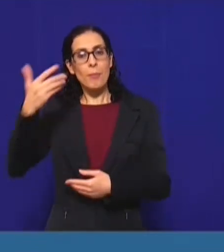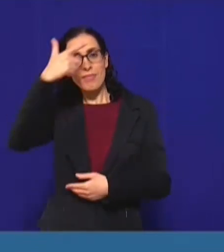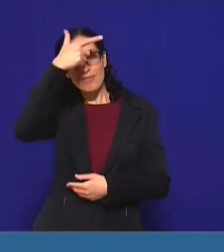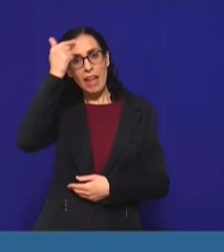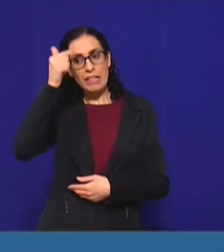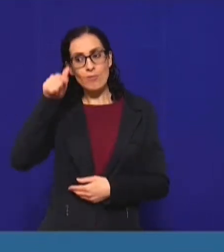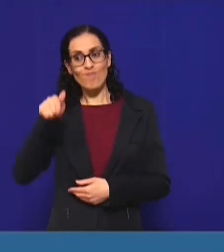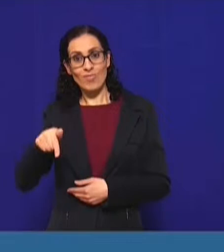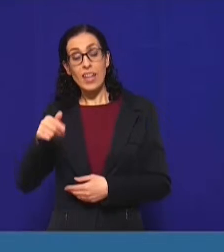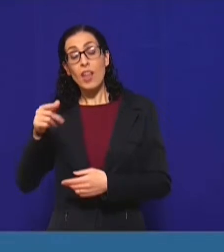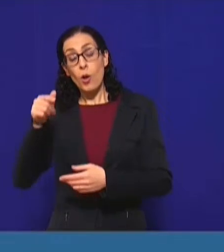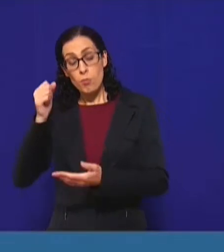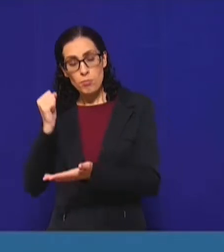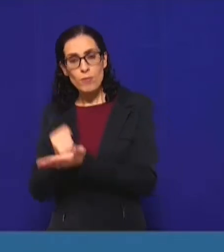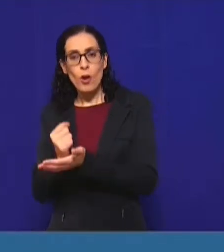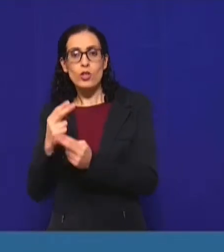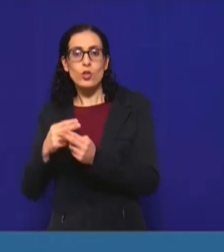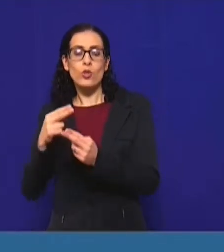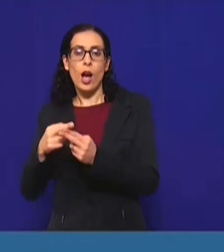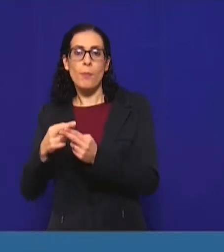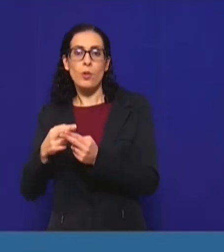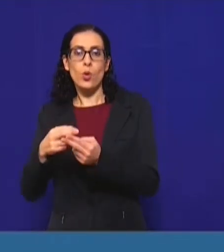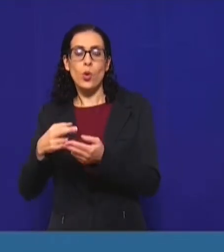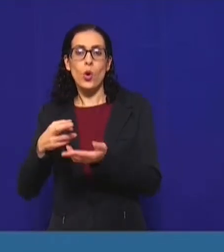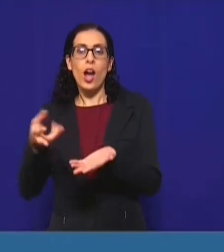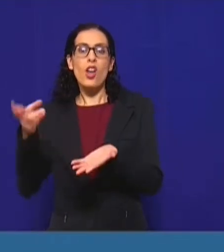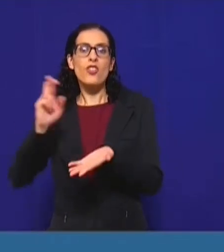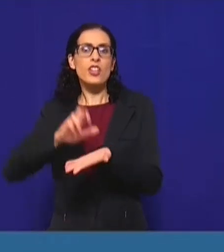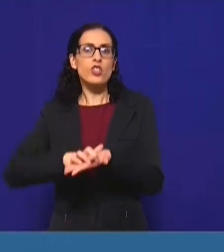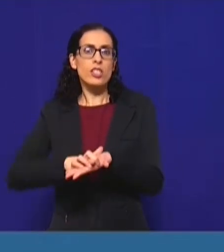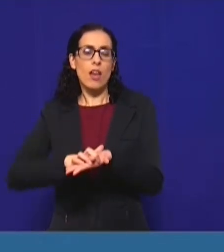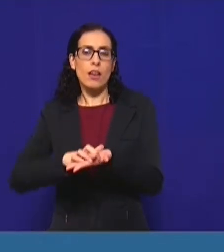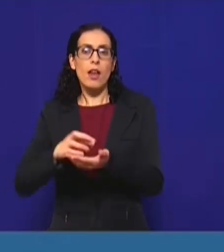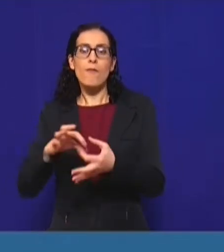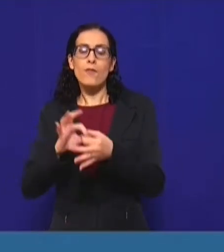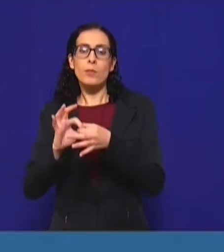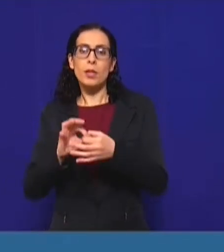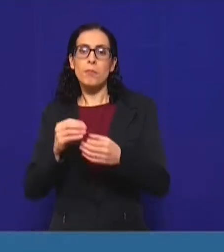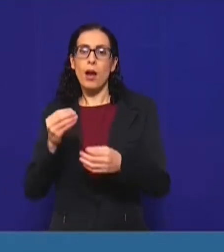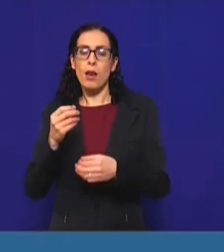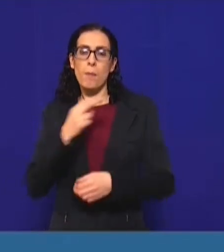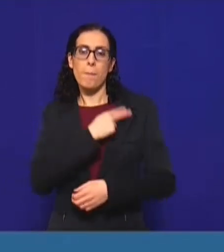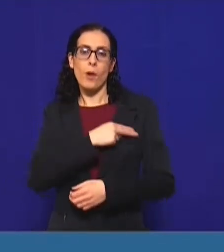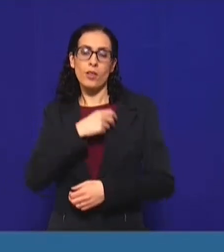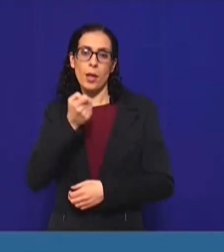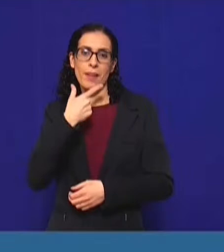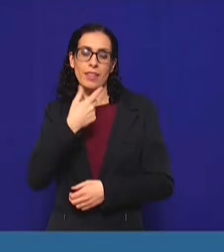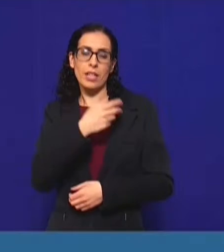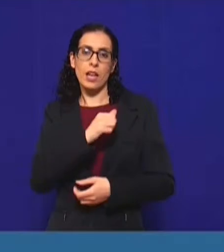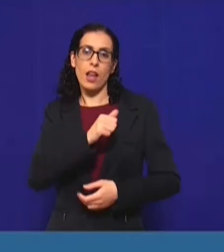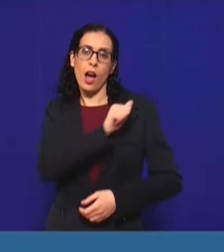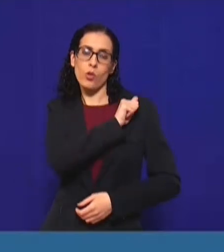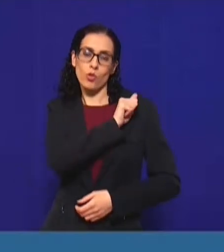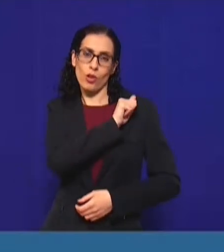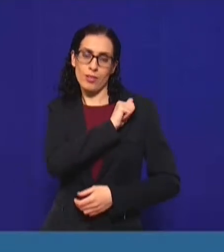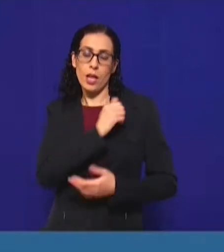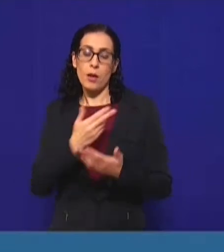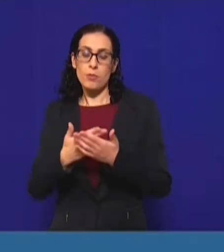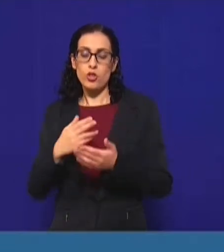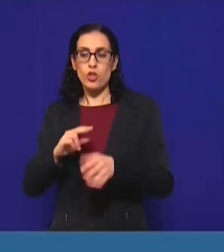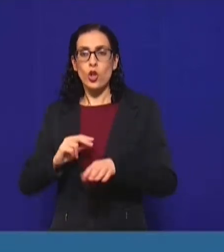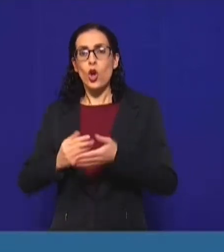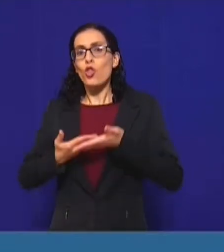qiegħda tirreġistra mal-Malta Medicines Authority biex hemmhekk tkun tista' tibda toffri dawn il-rapid